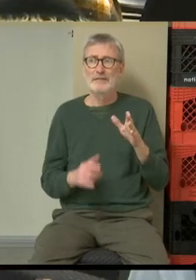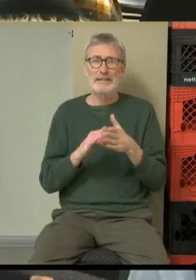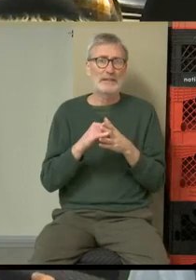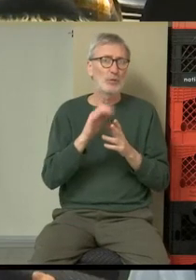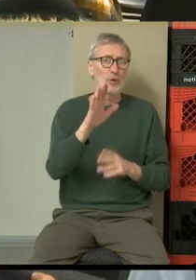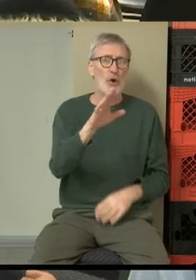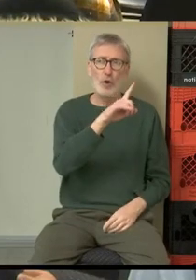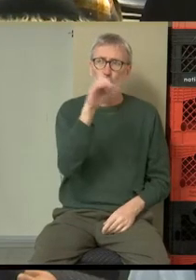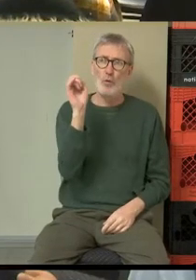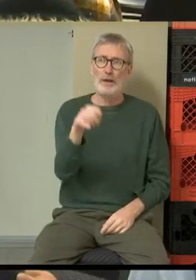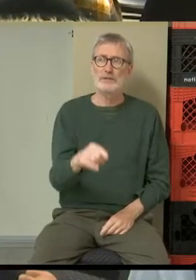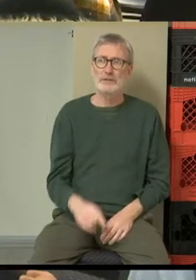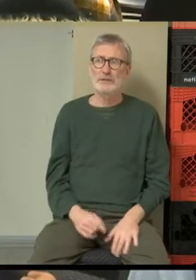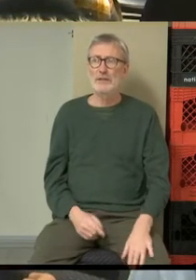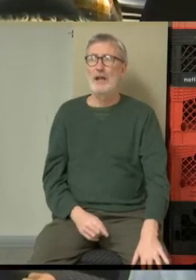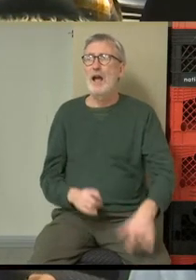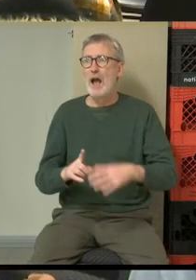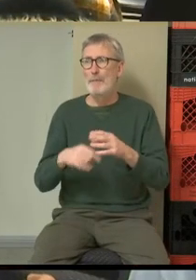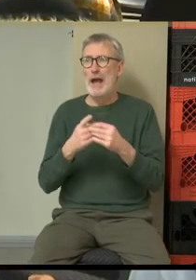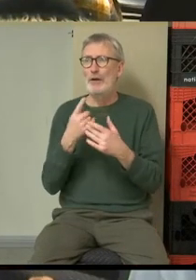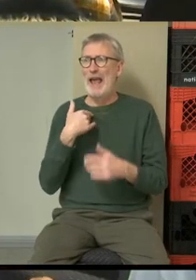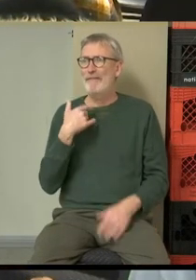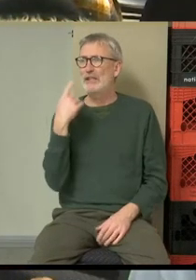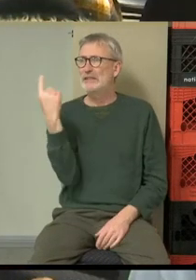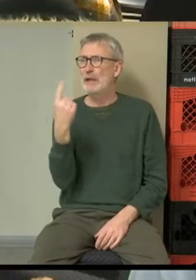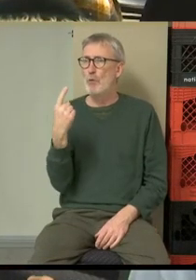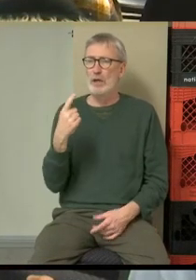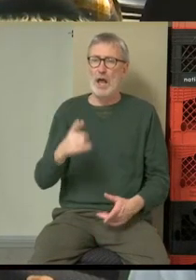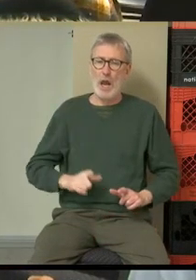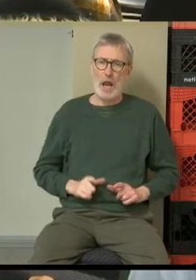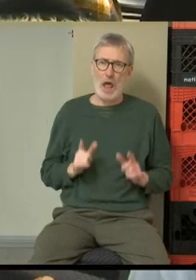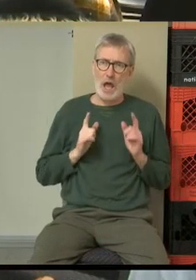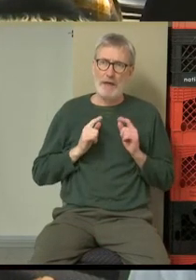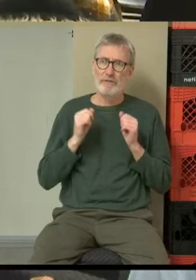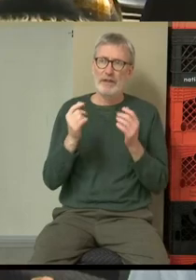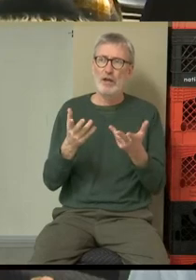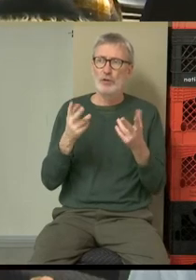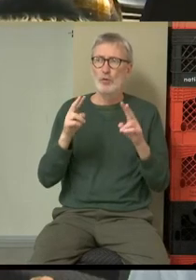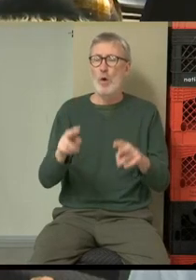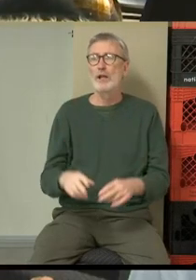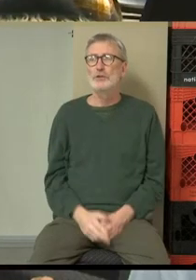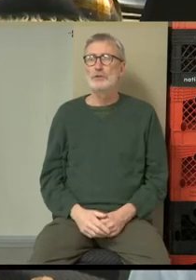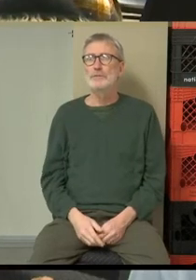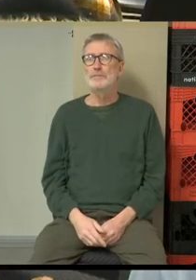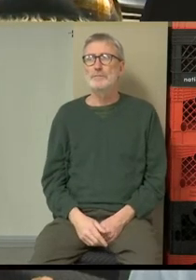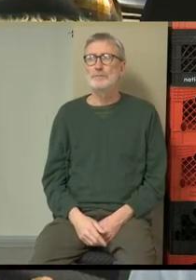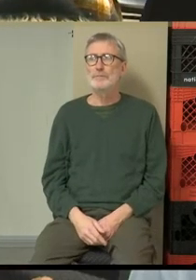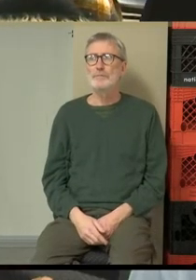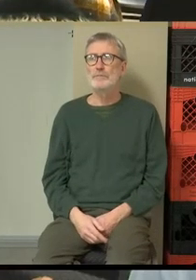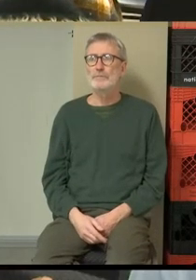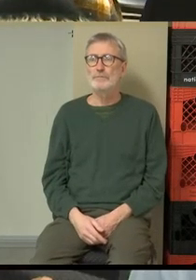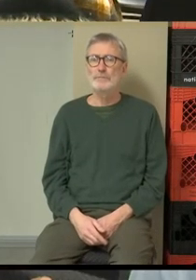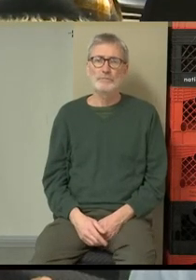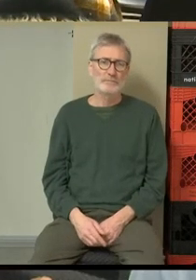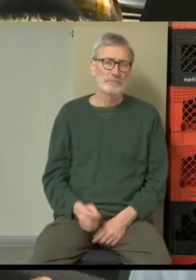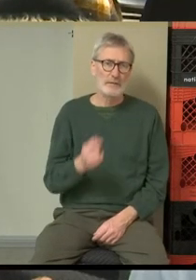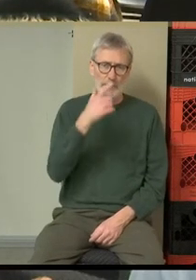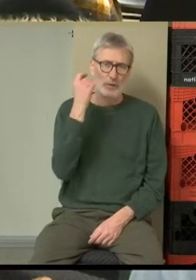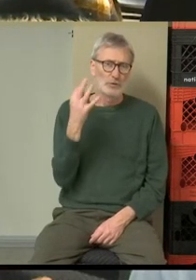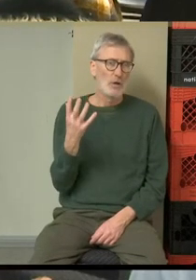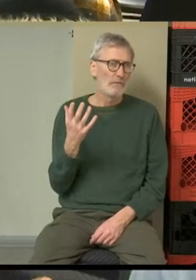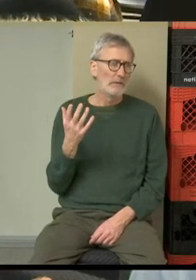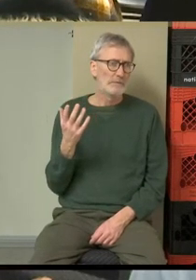question came from like just having somebody on site to watch as far as like community engagement because of